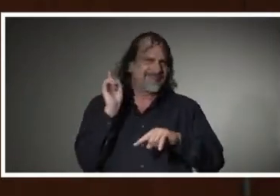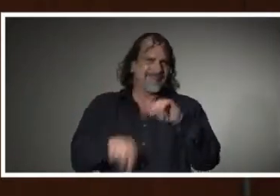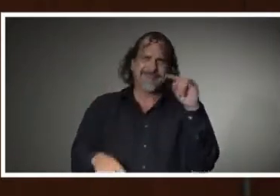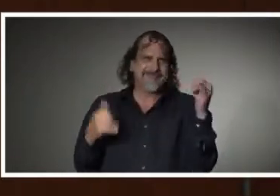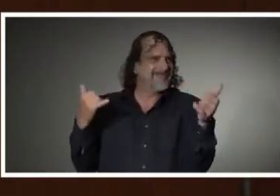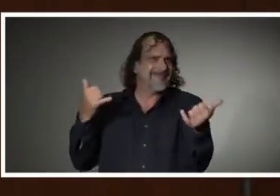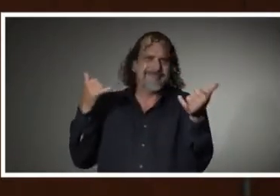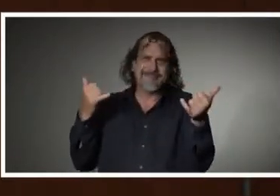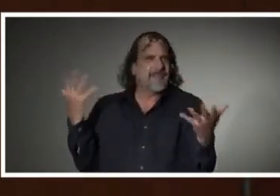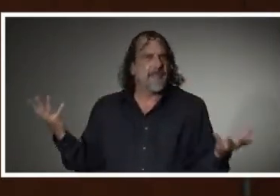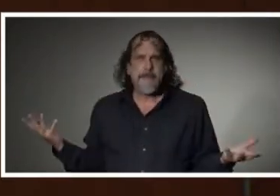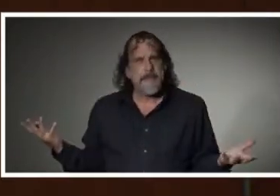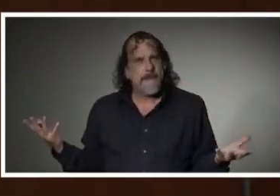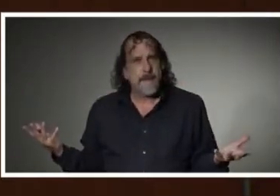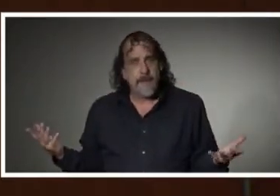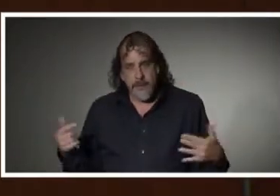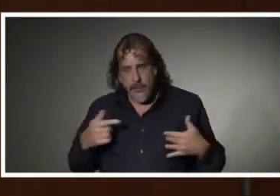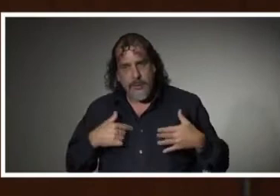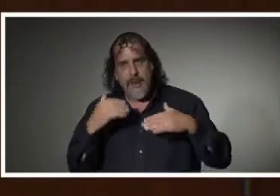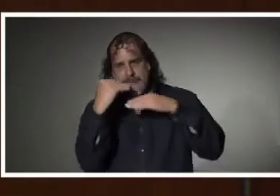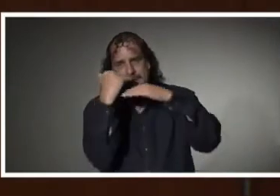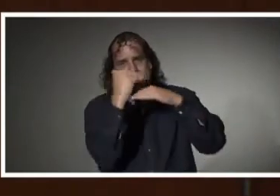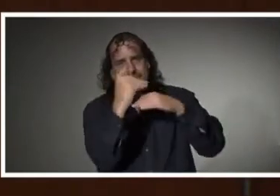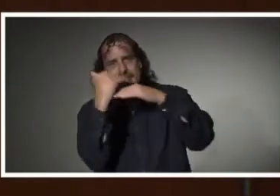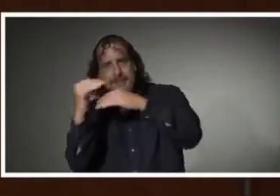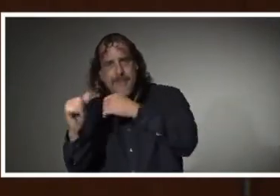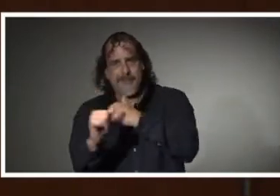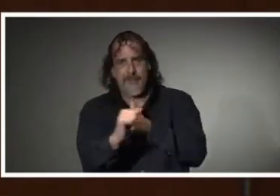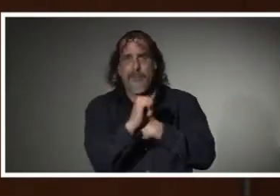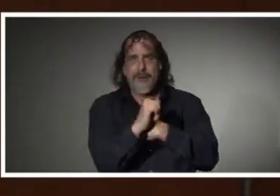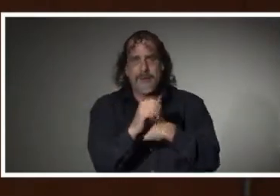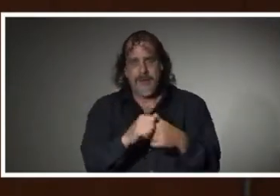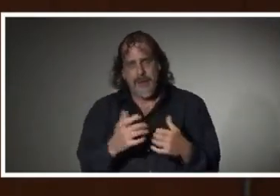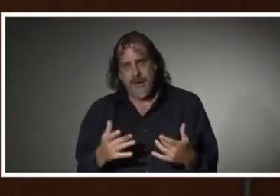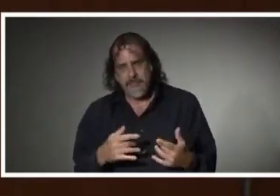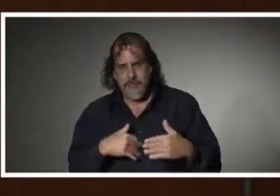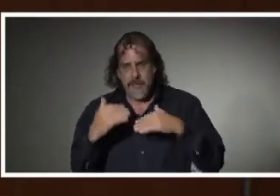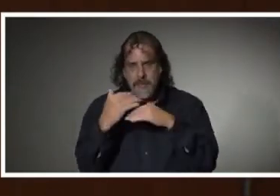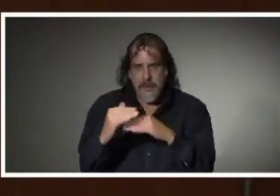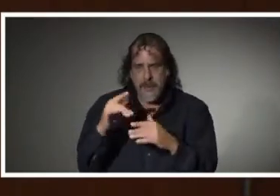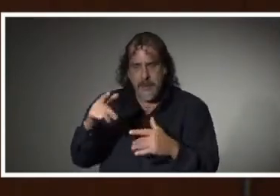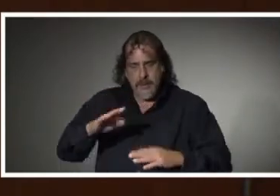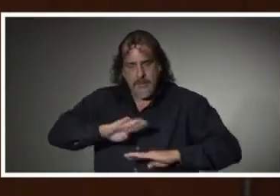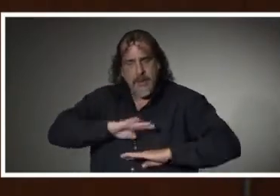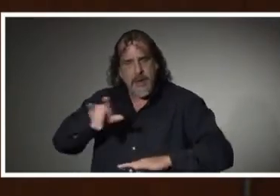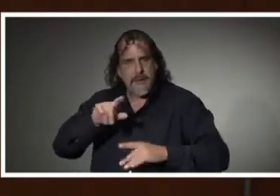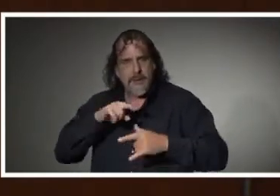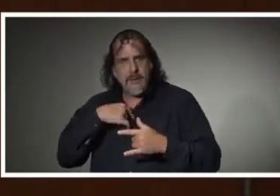we can do to limit risk and also meet the needs of our kids, I think we need to do.